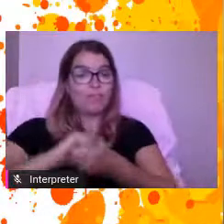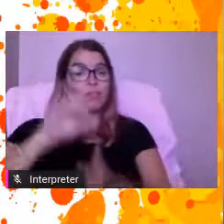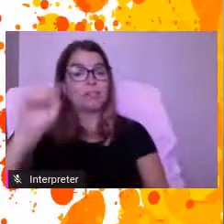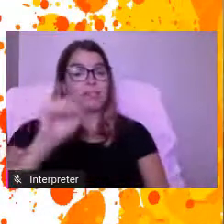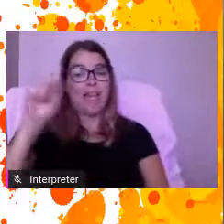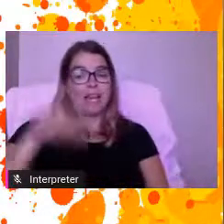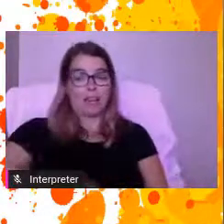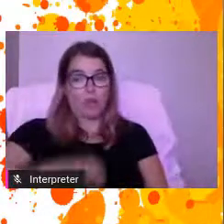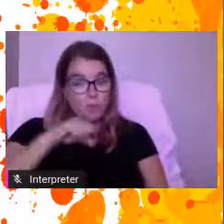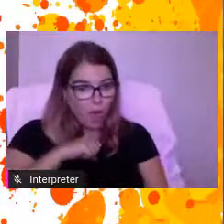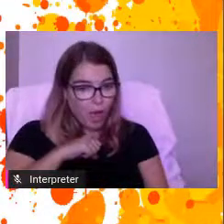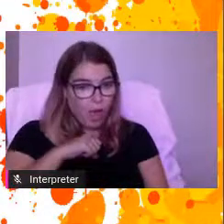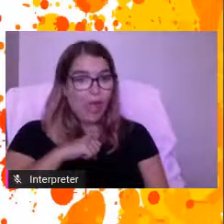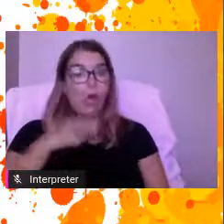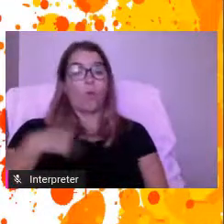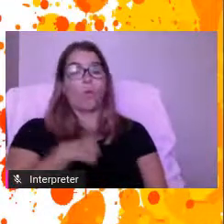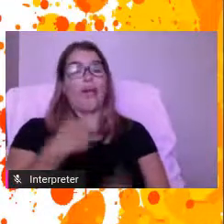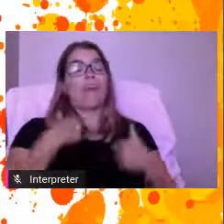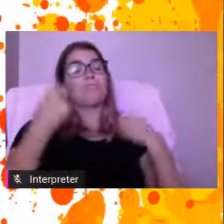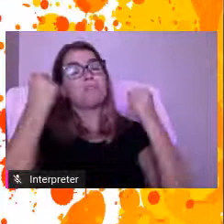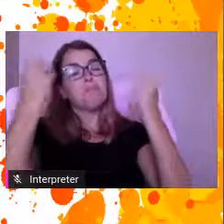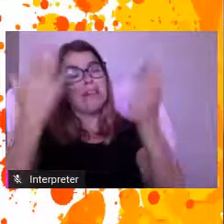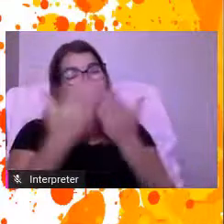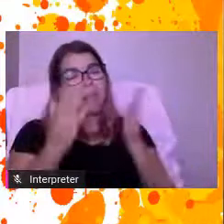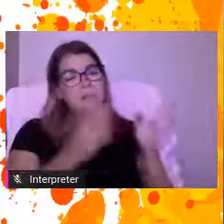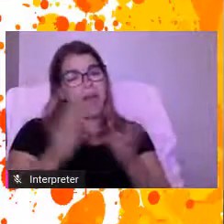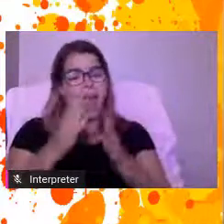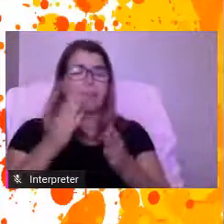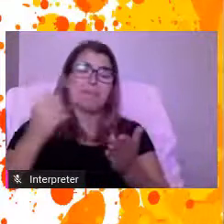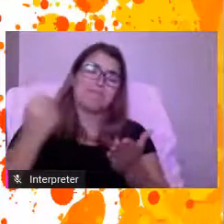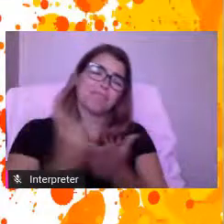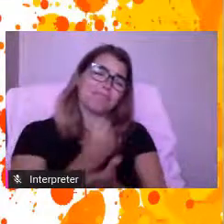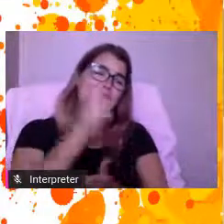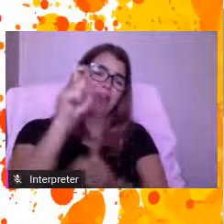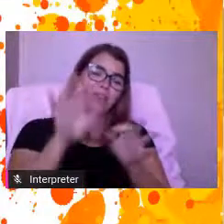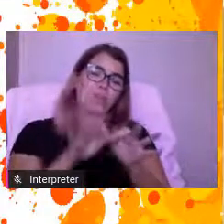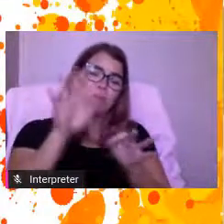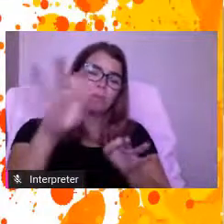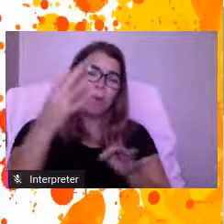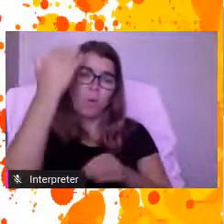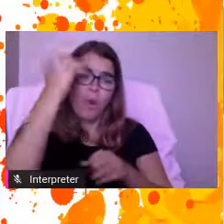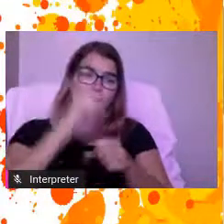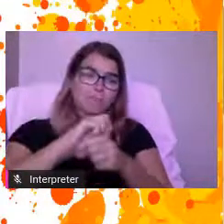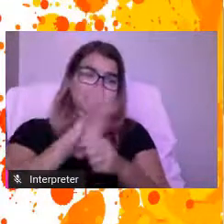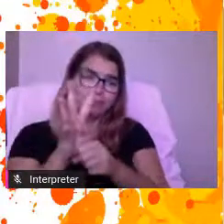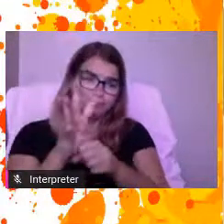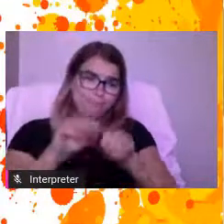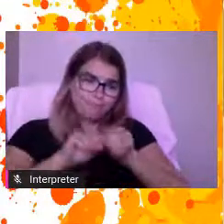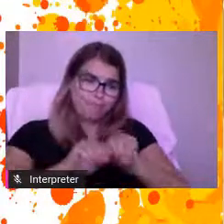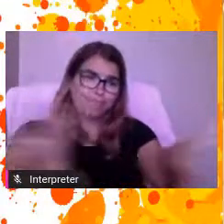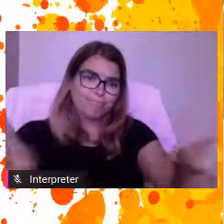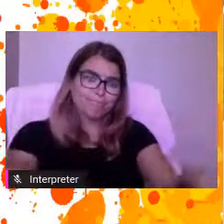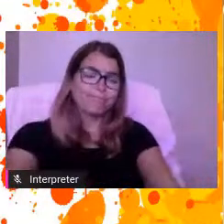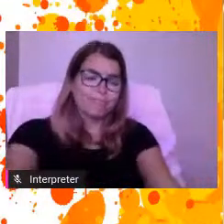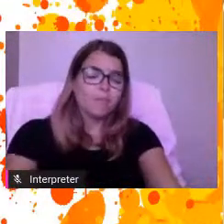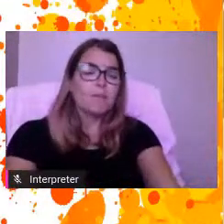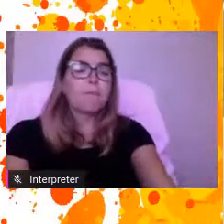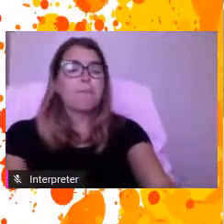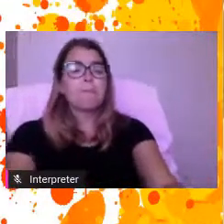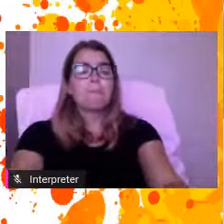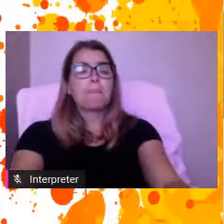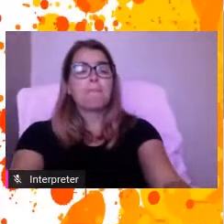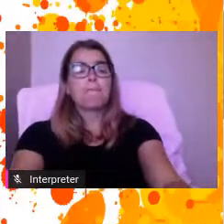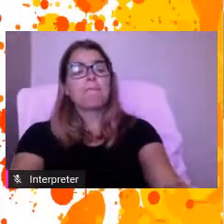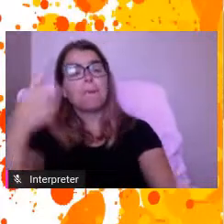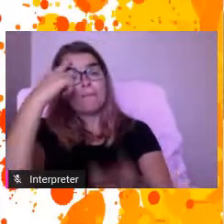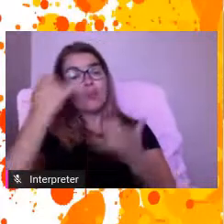for you this year that unfortunately had to be temporarily postponed due to the COVID-19 pandemic. However, in the meantime, it's my pleasure to